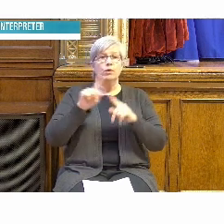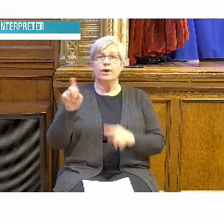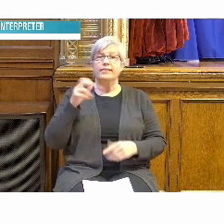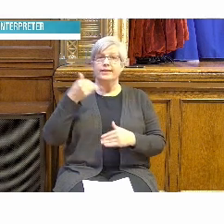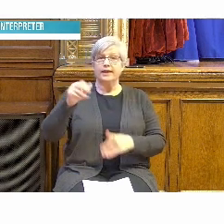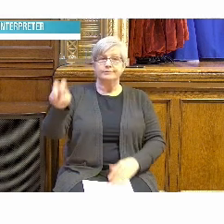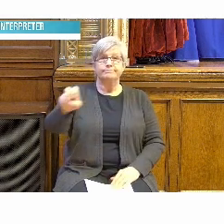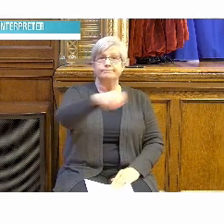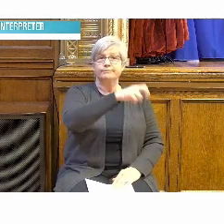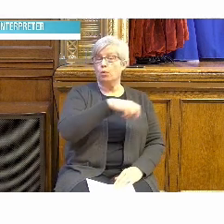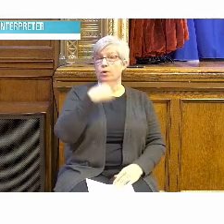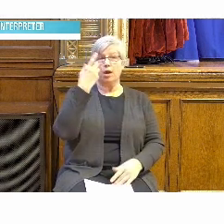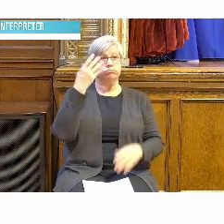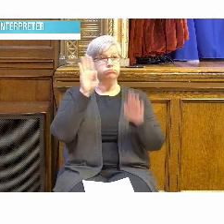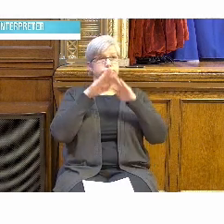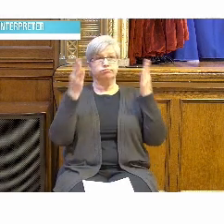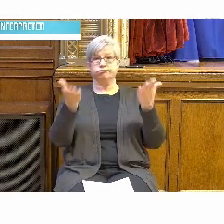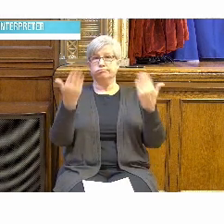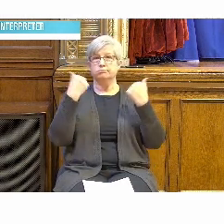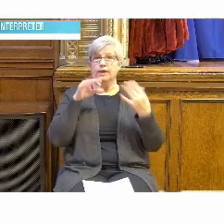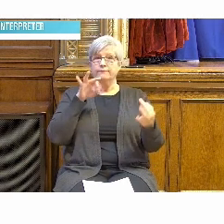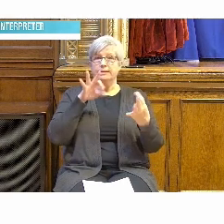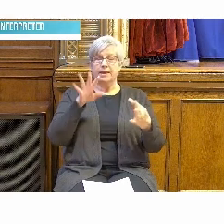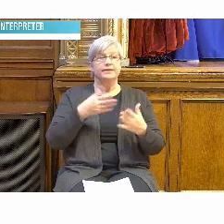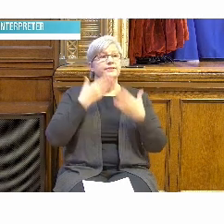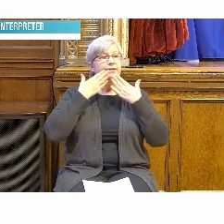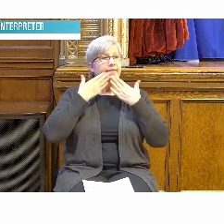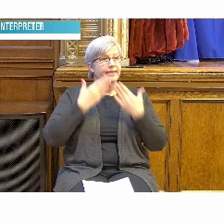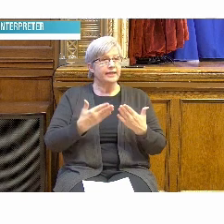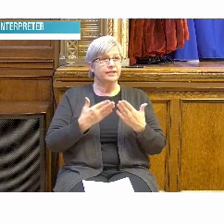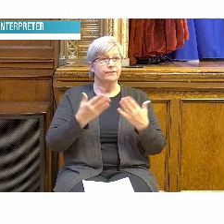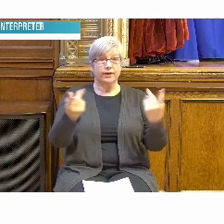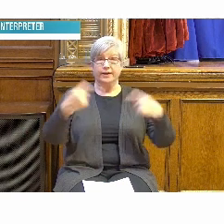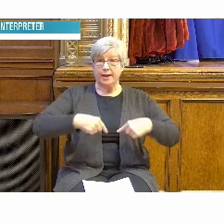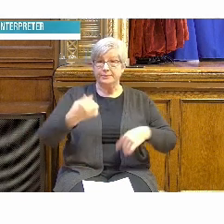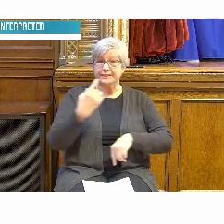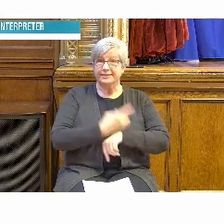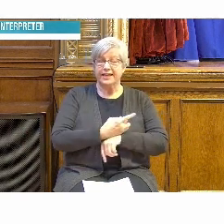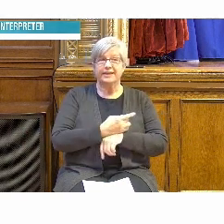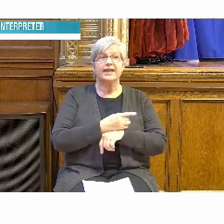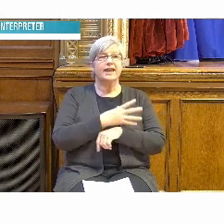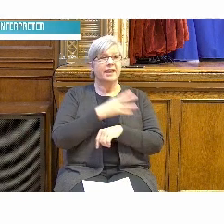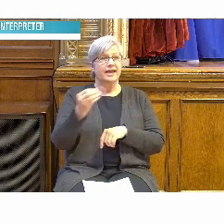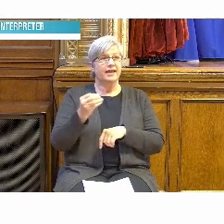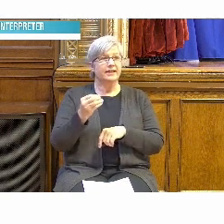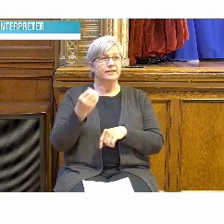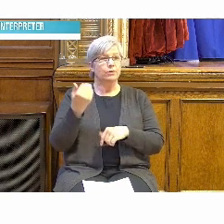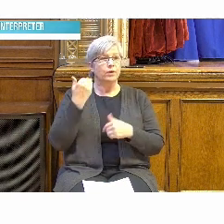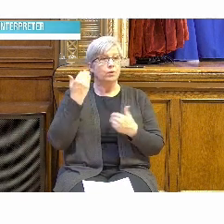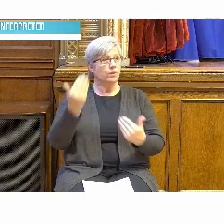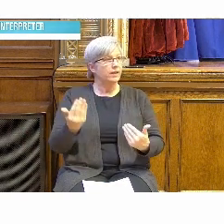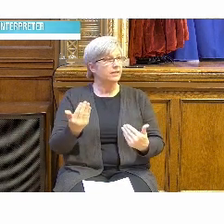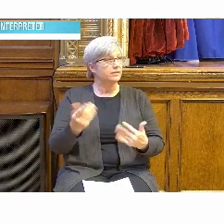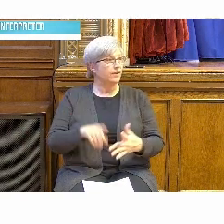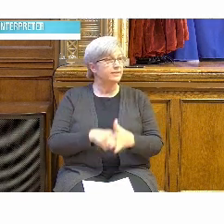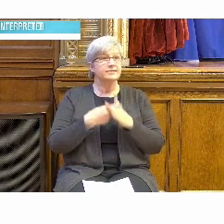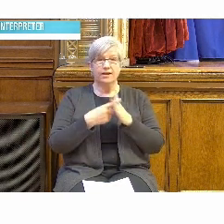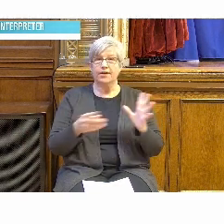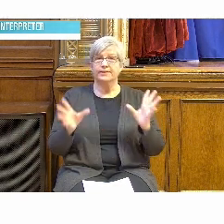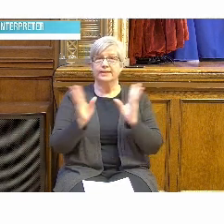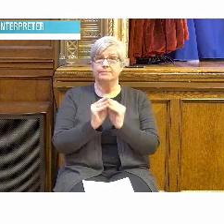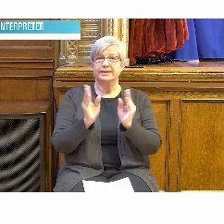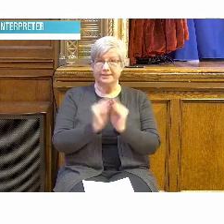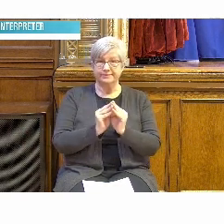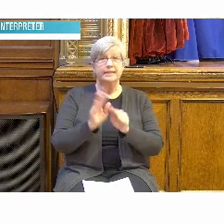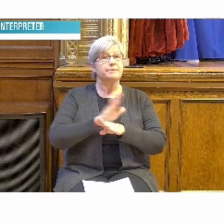commission, we are open to that as well. So thank you for being here today, and we're going to move forward with